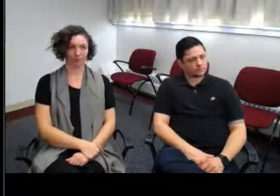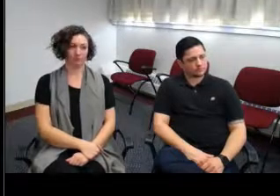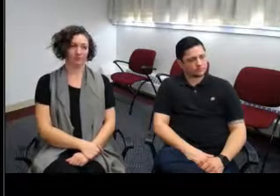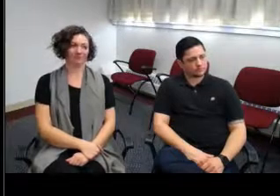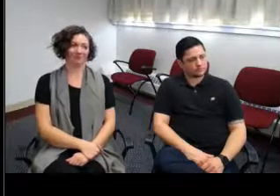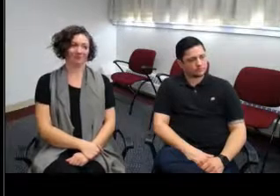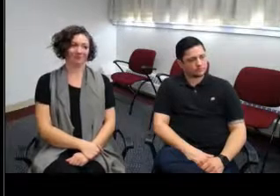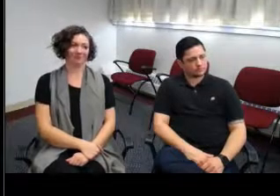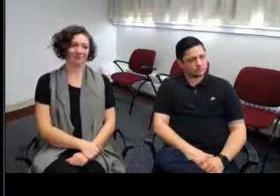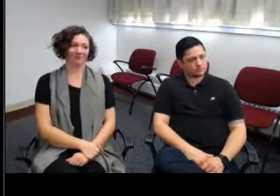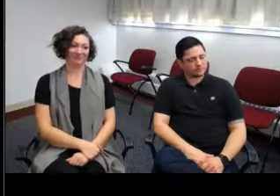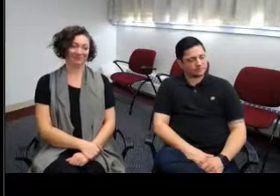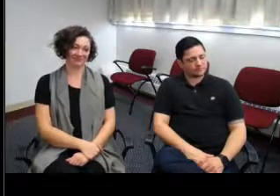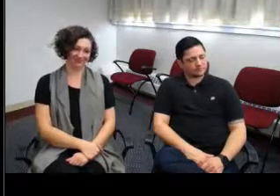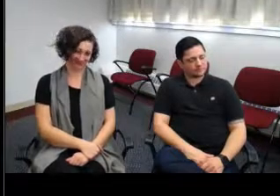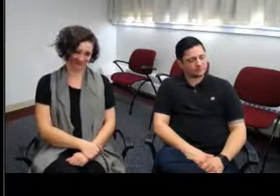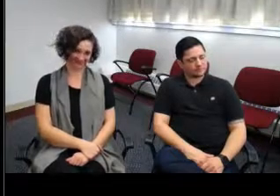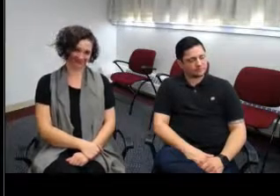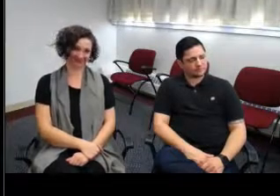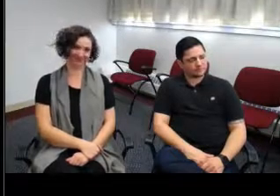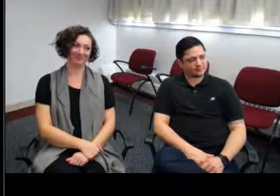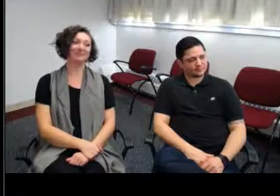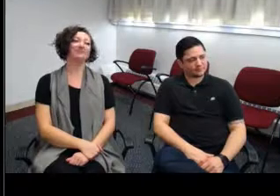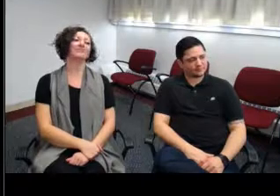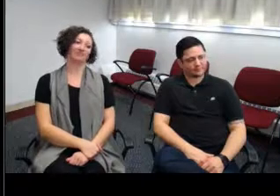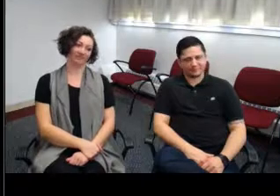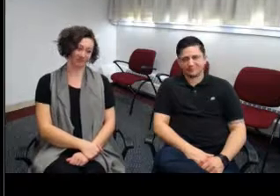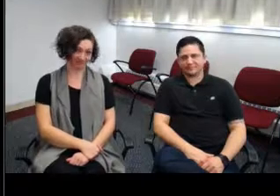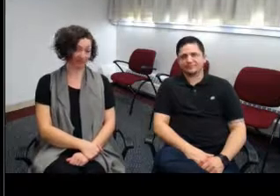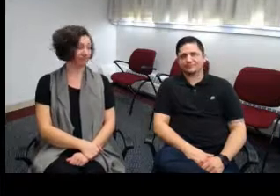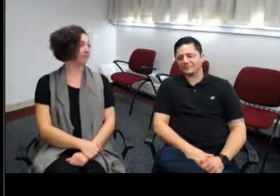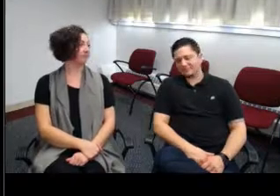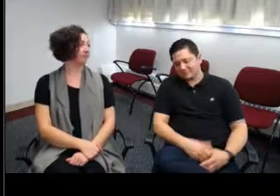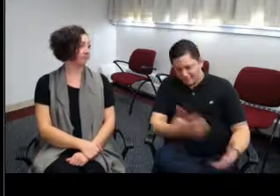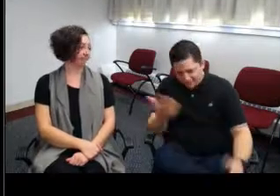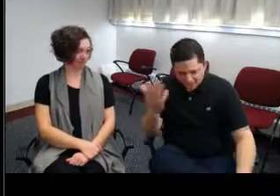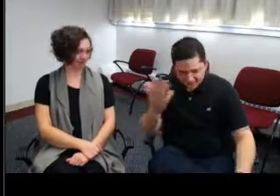substance abuse, intake, etc., that are available?